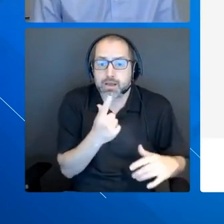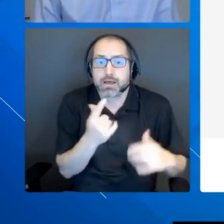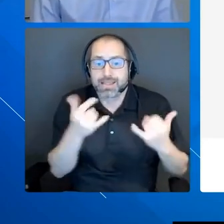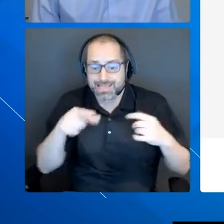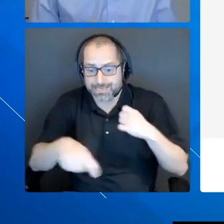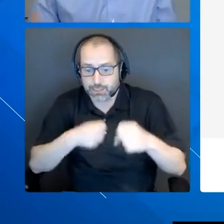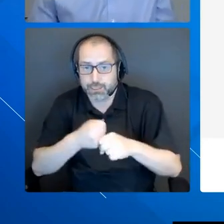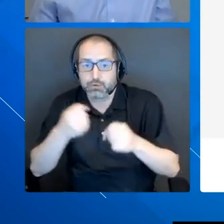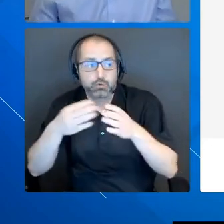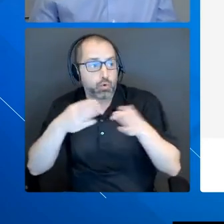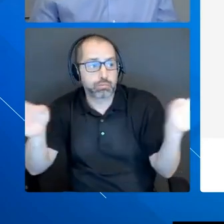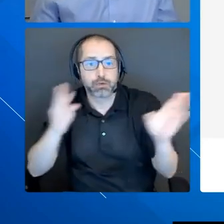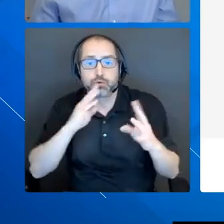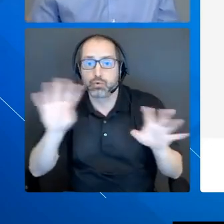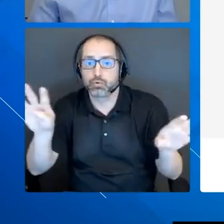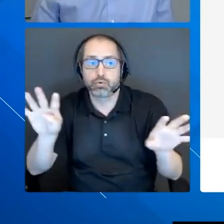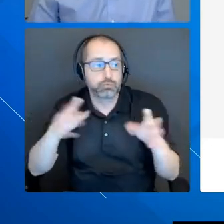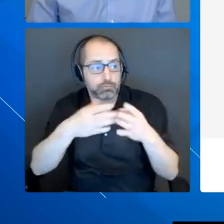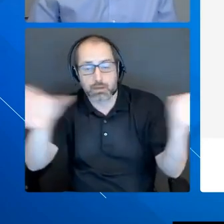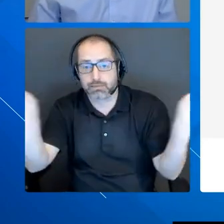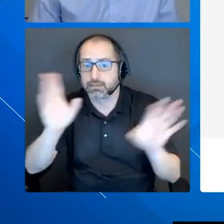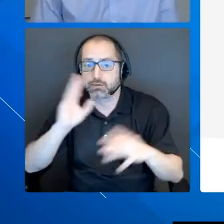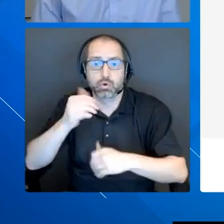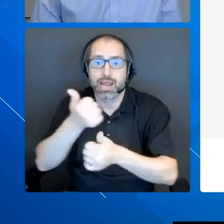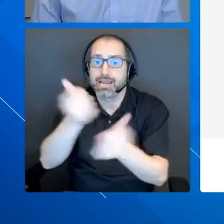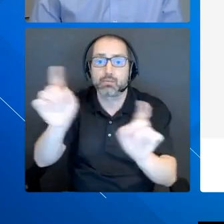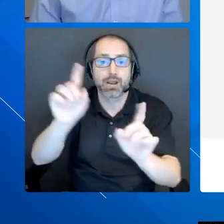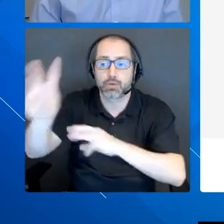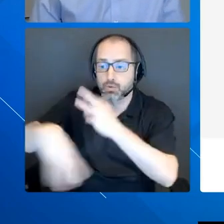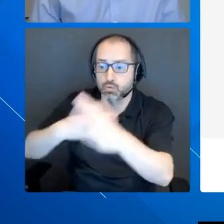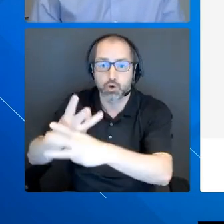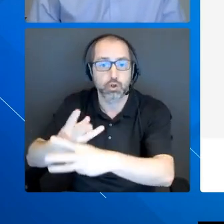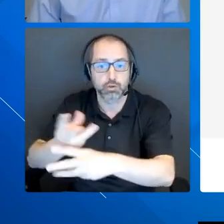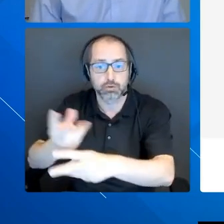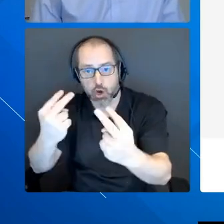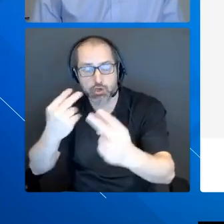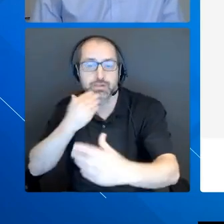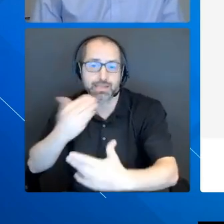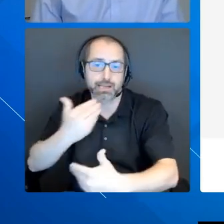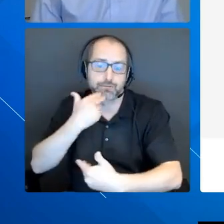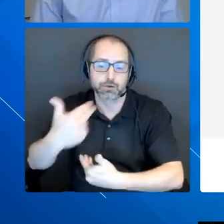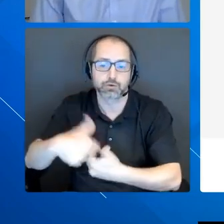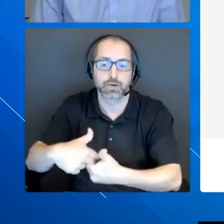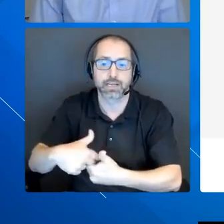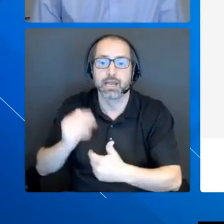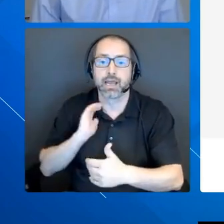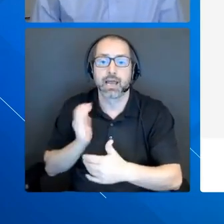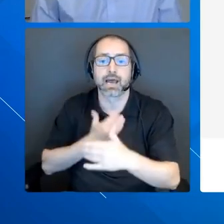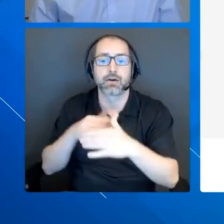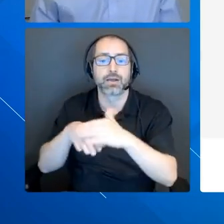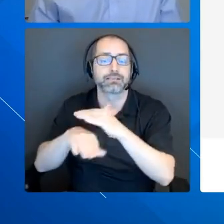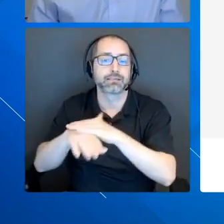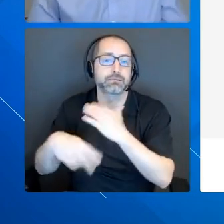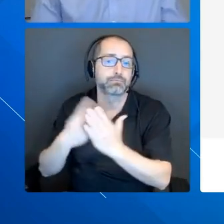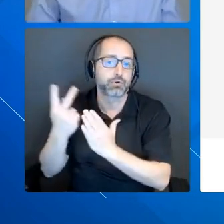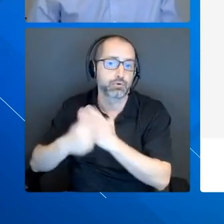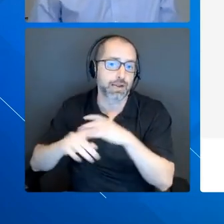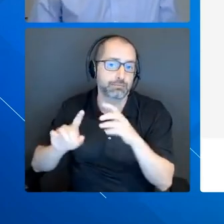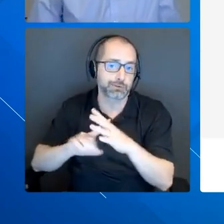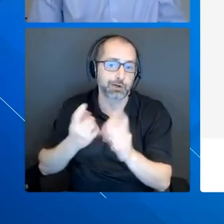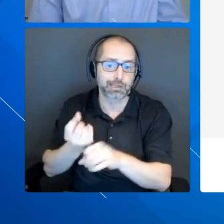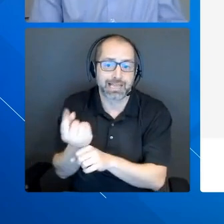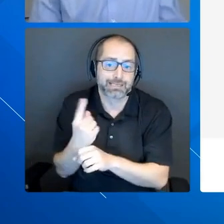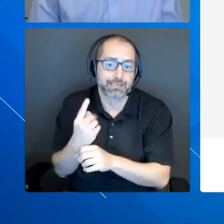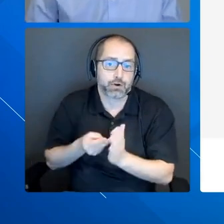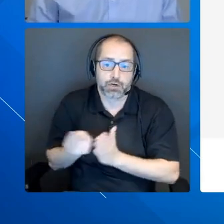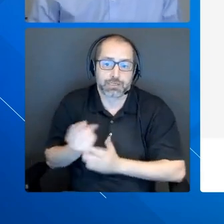are. So wherever you are in the world, thank you for joining us. Our accessibility program last year just started. Honestly, it was just me. I